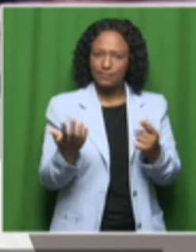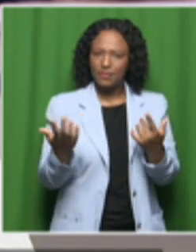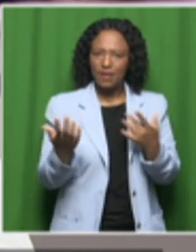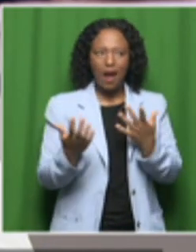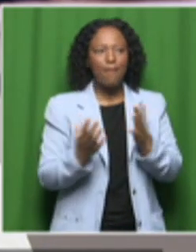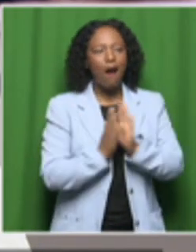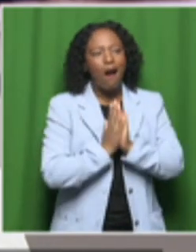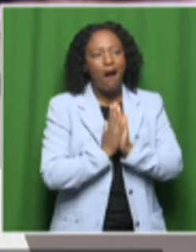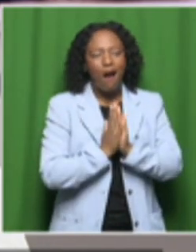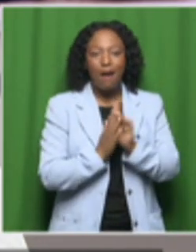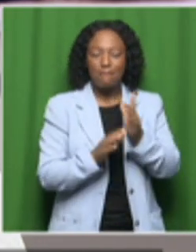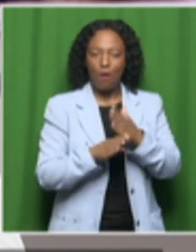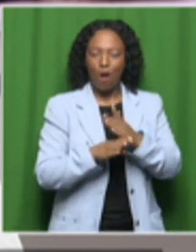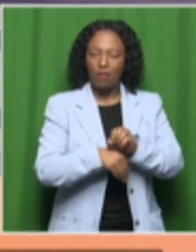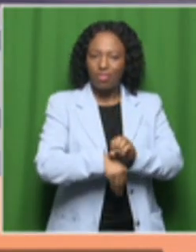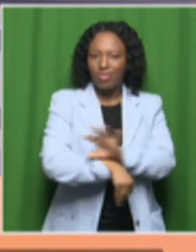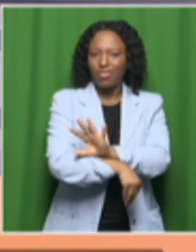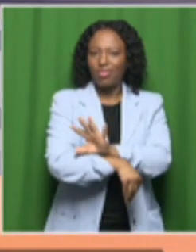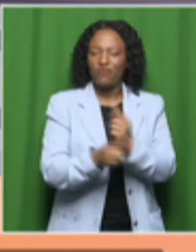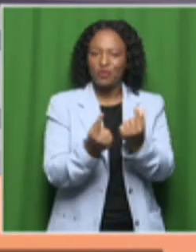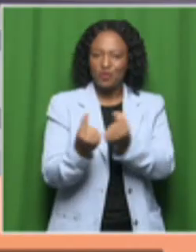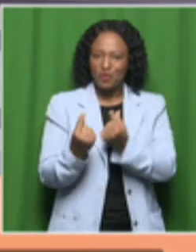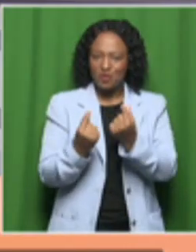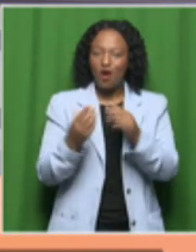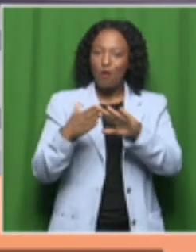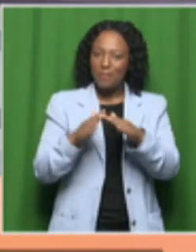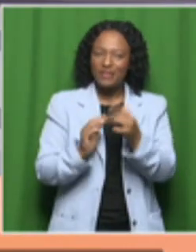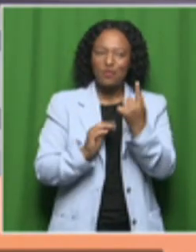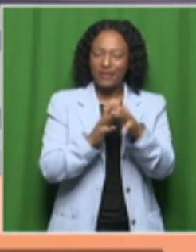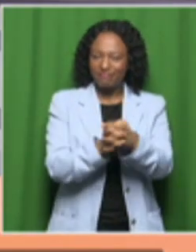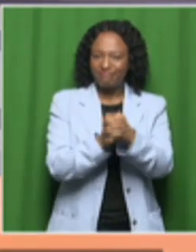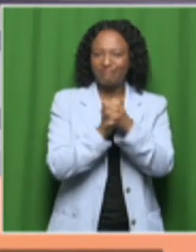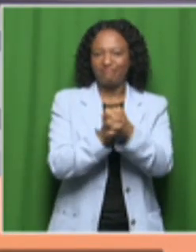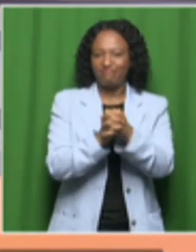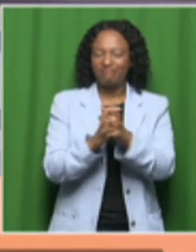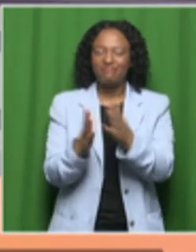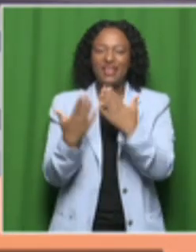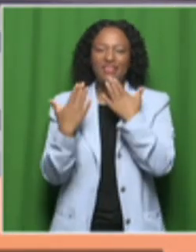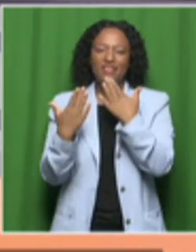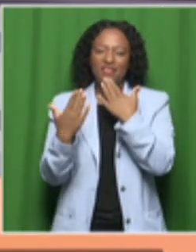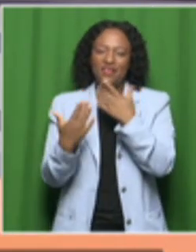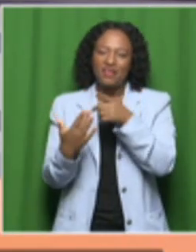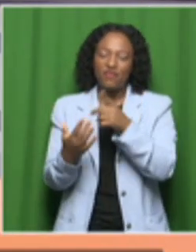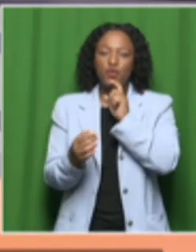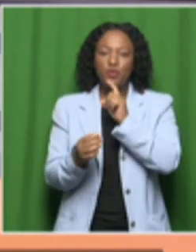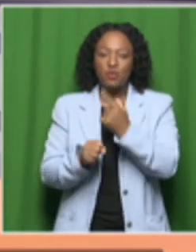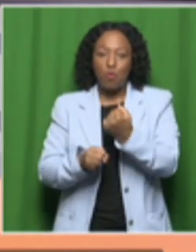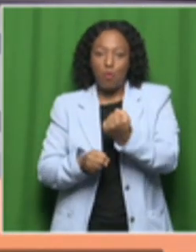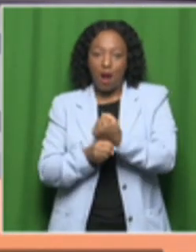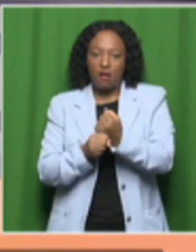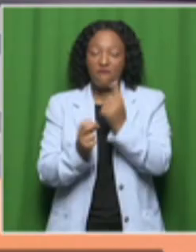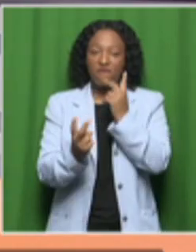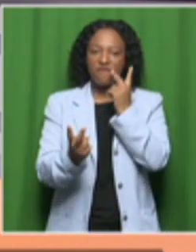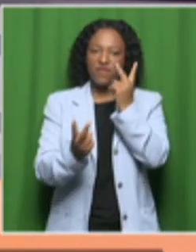inspired my work as well. The World in One community. Thank you for your work. Thank you for using this visual medium as an agent